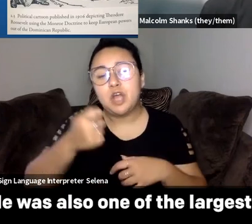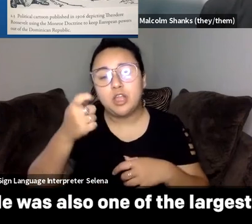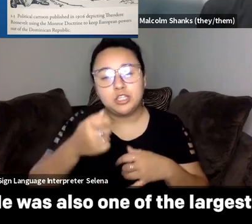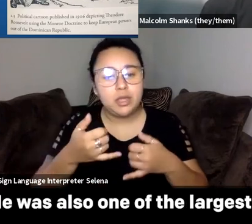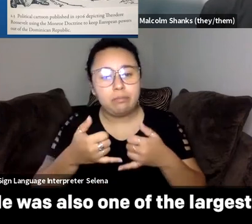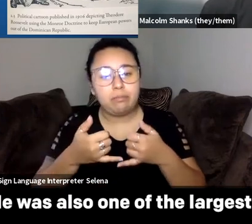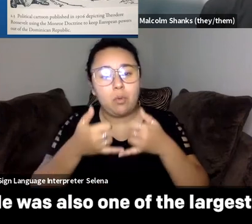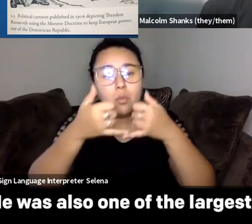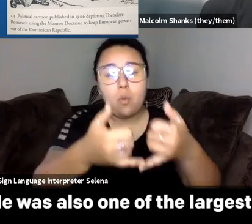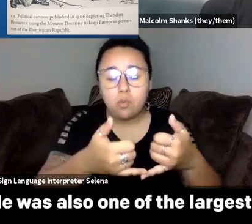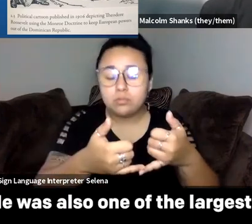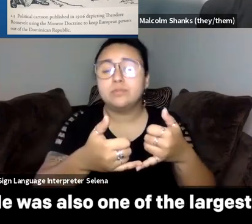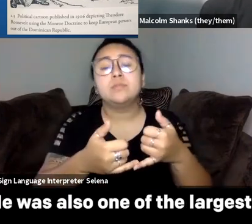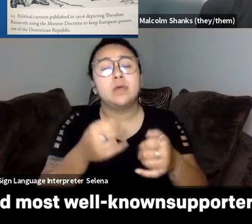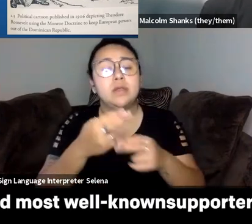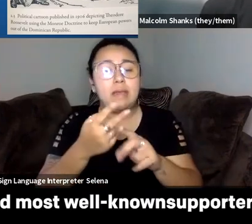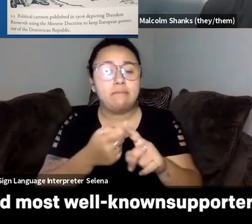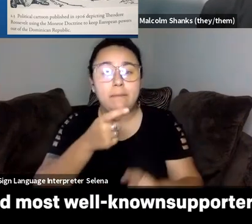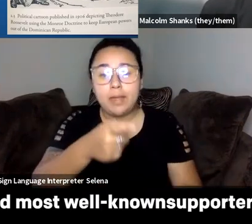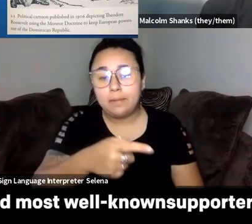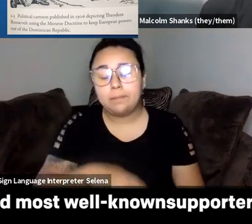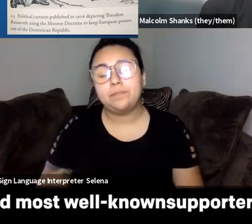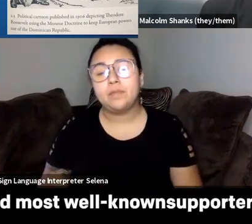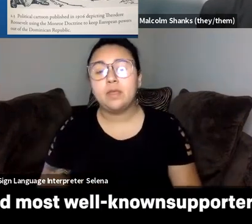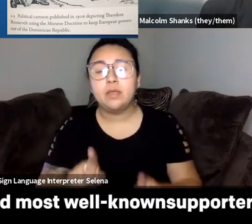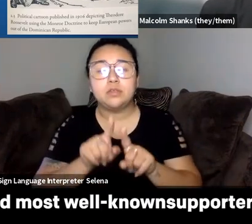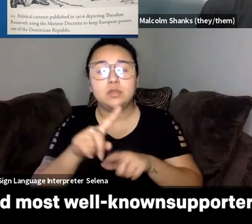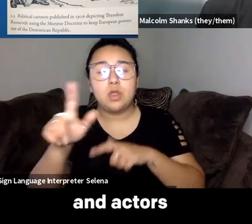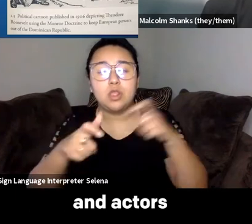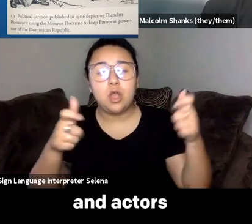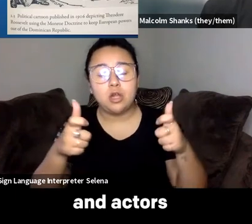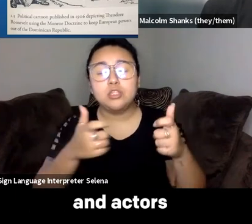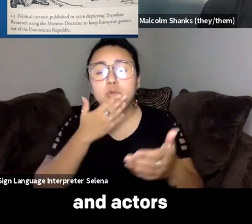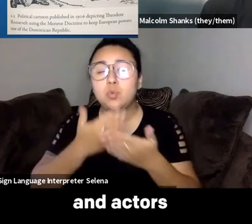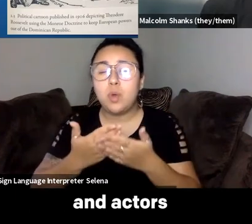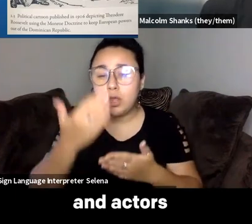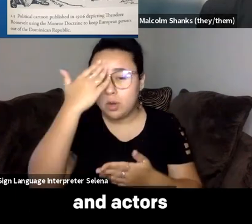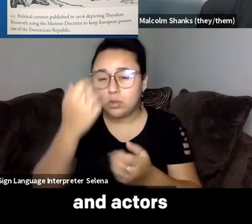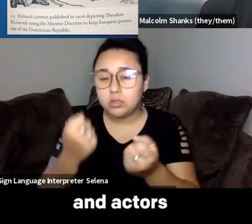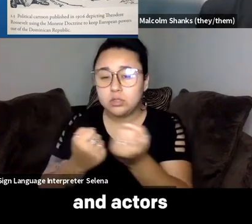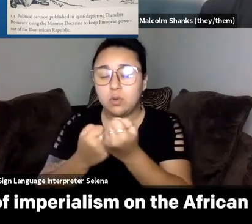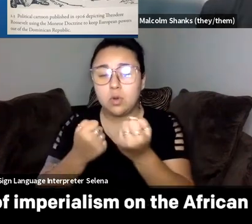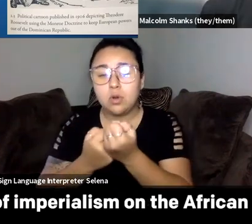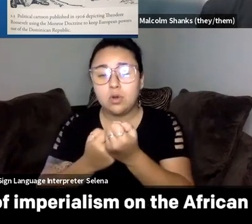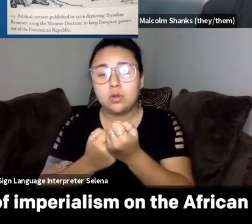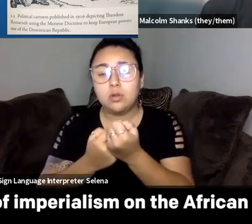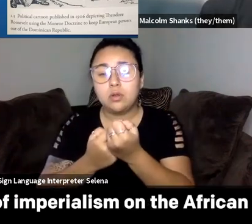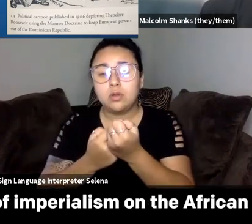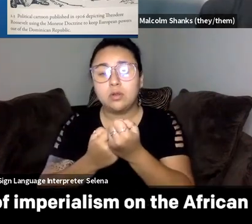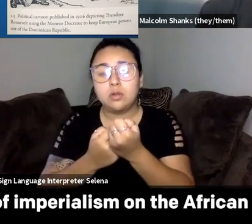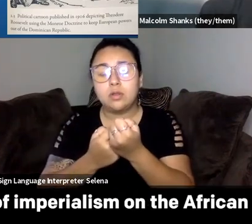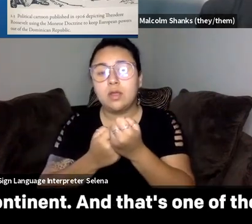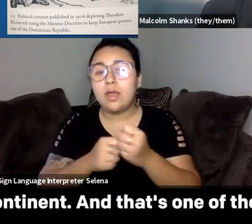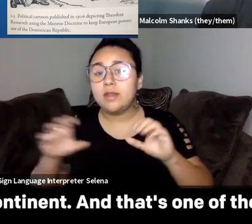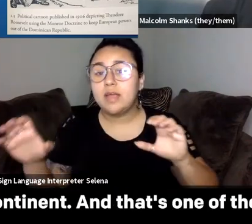also one of the largest and most well-known supporters and actors of imperialism